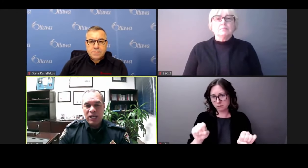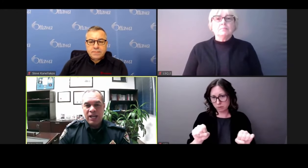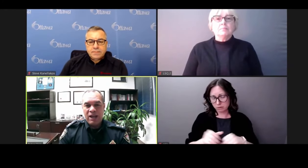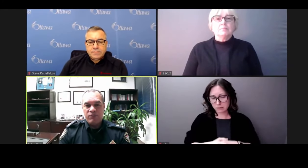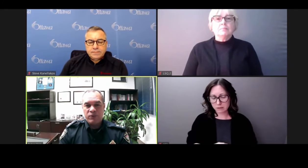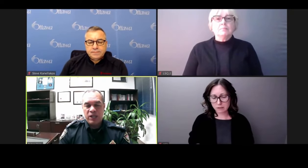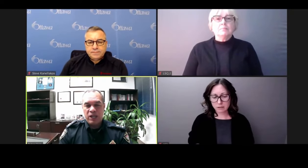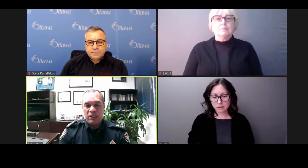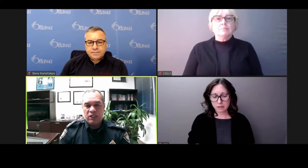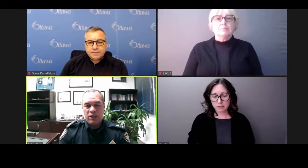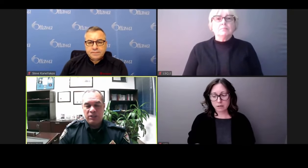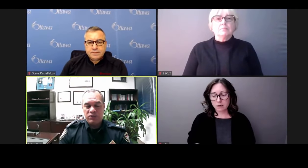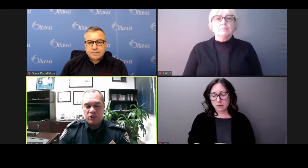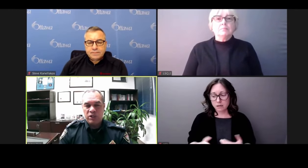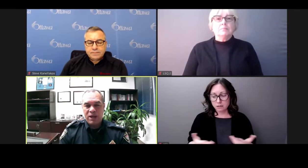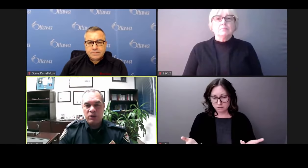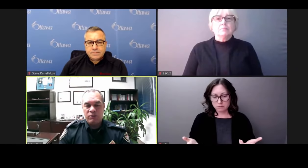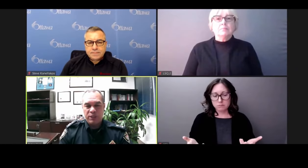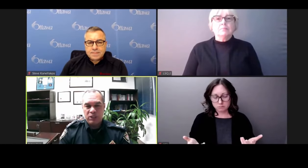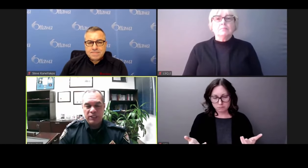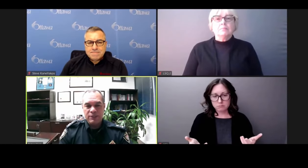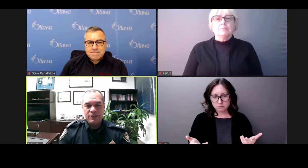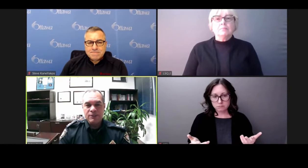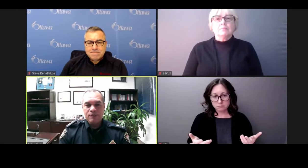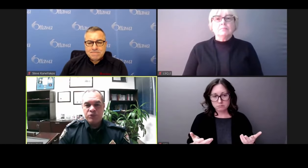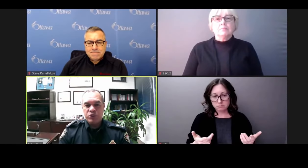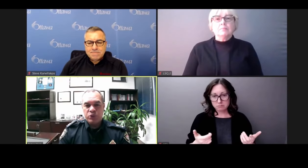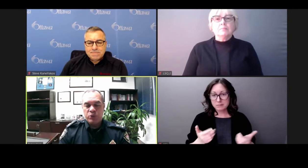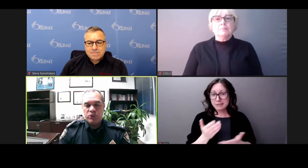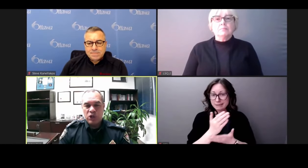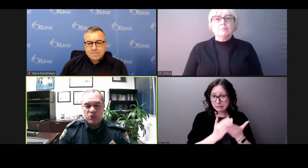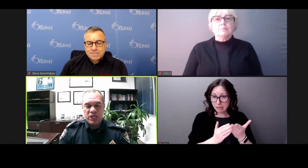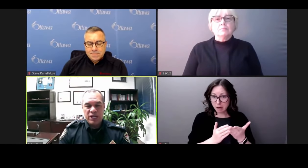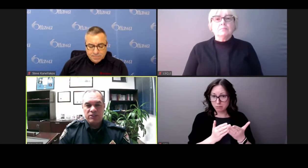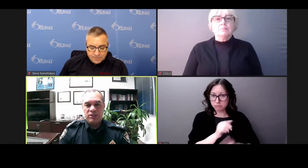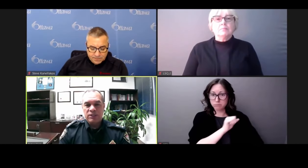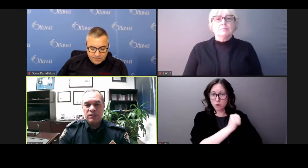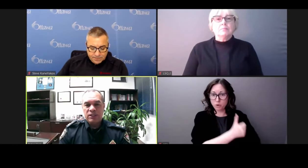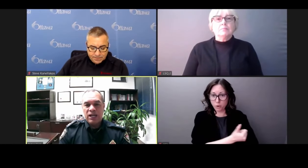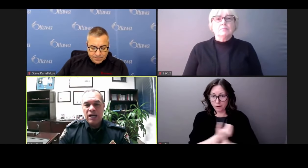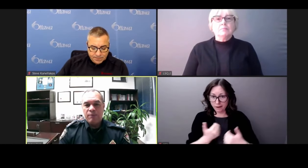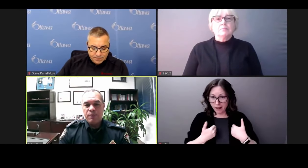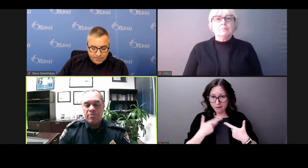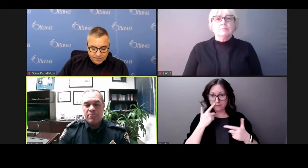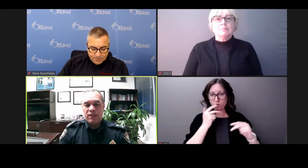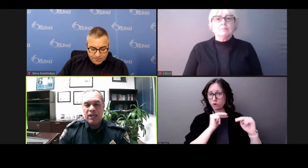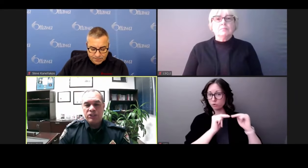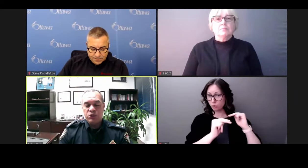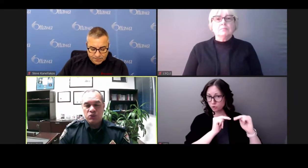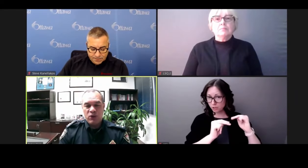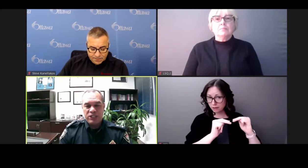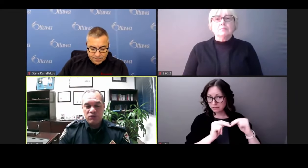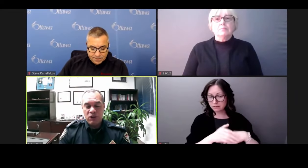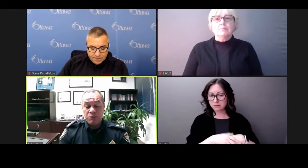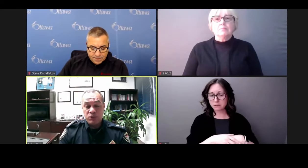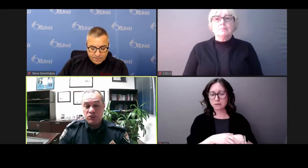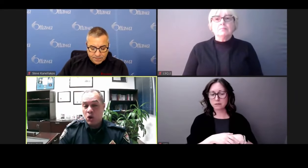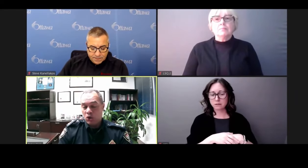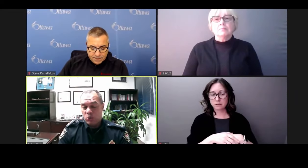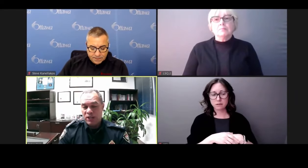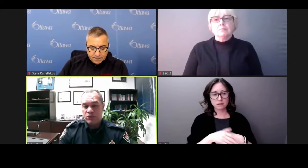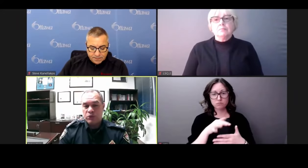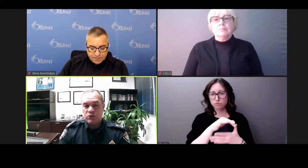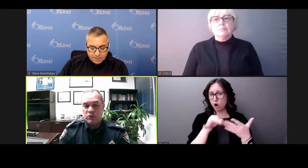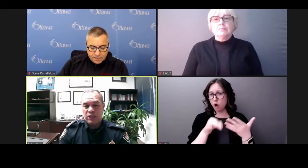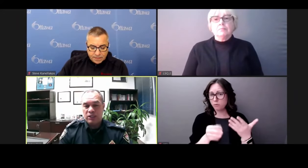While I have a certain amount of ability to negotiate and use a range of options all